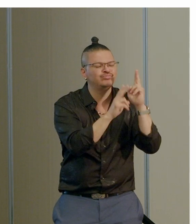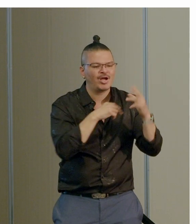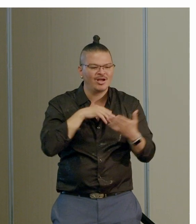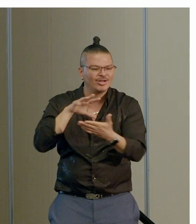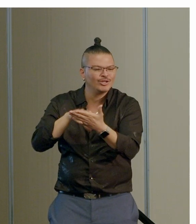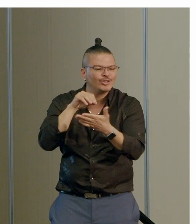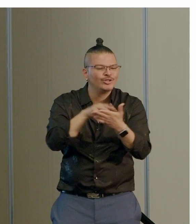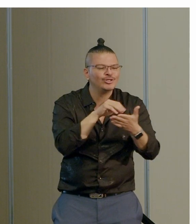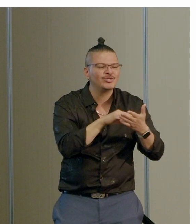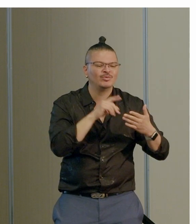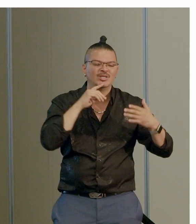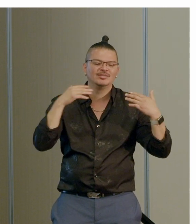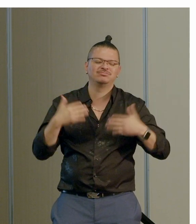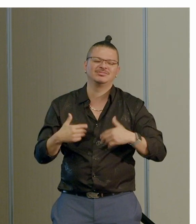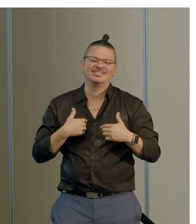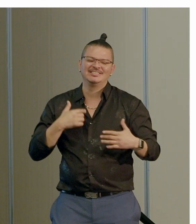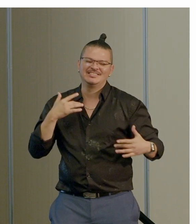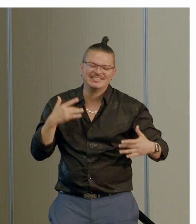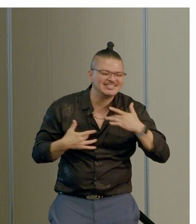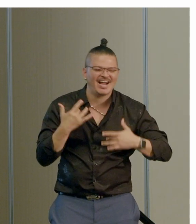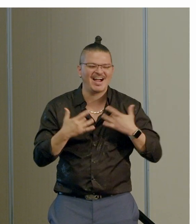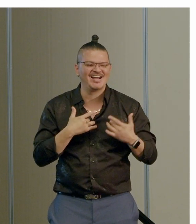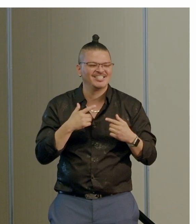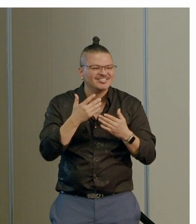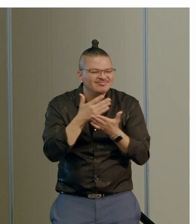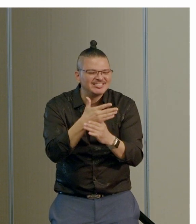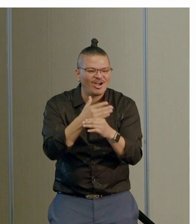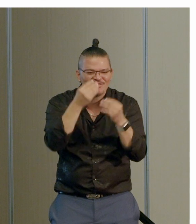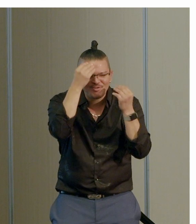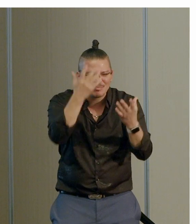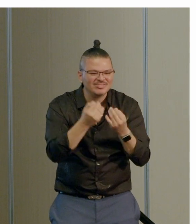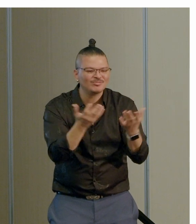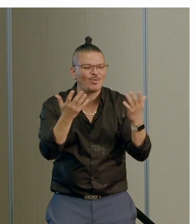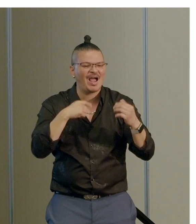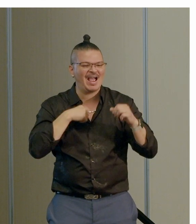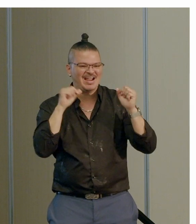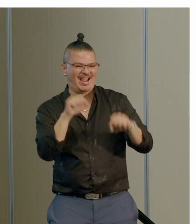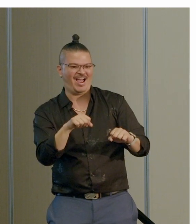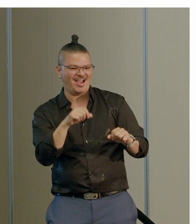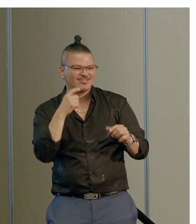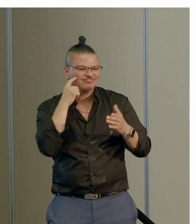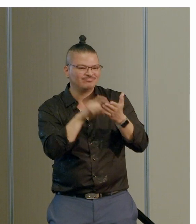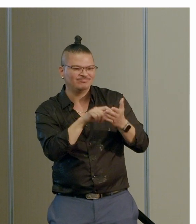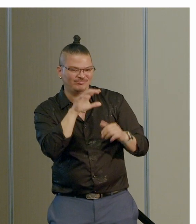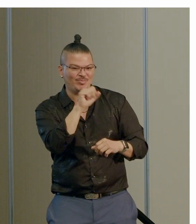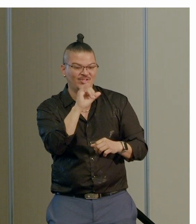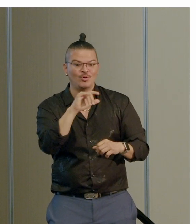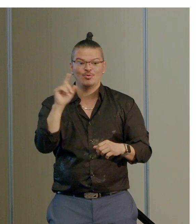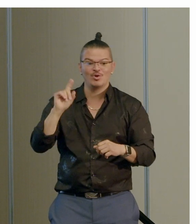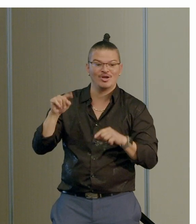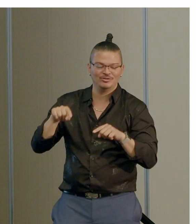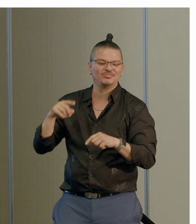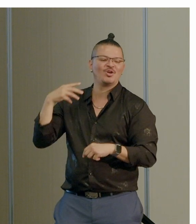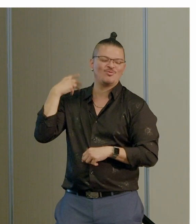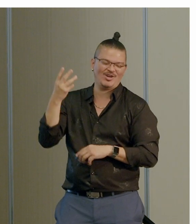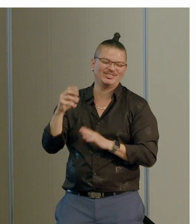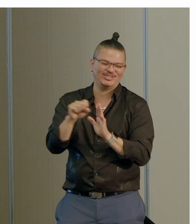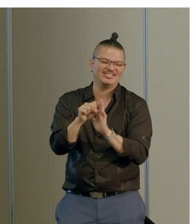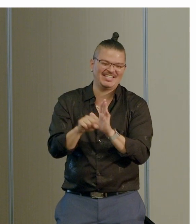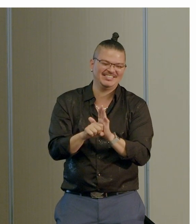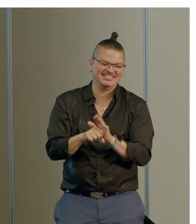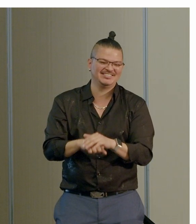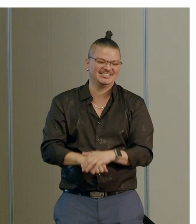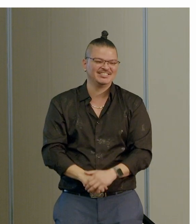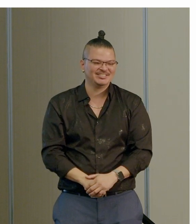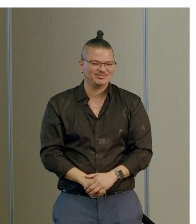to be able to share some of what we've been able to accomplish in Washington State. I'm also vice chair of